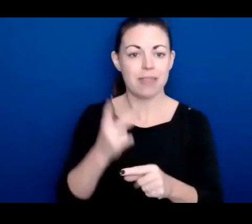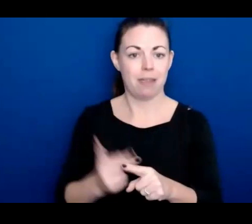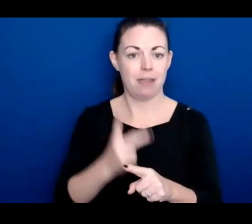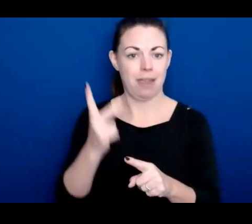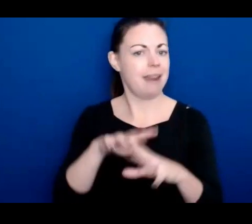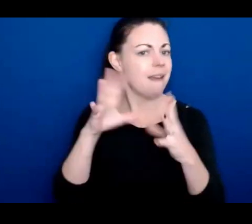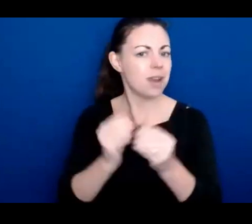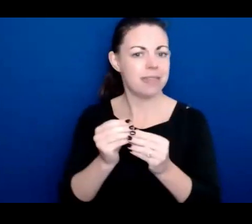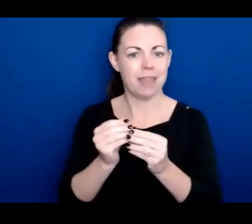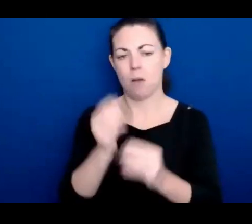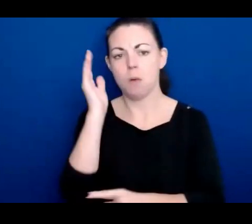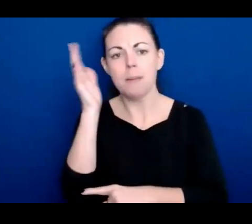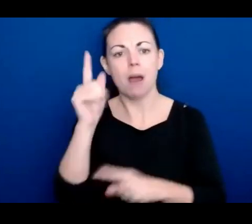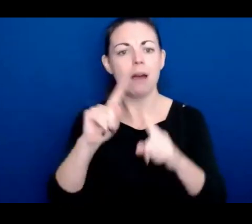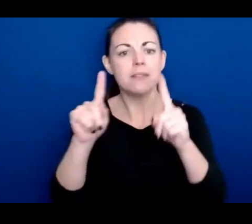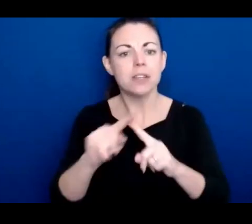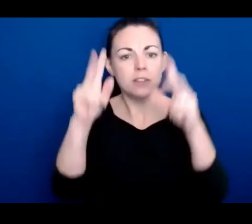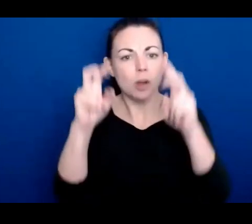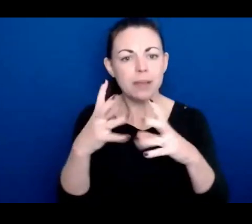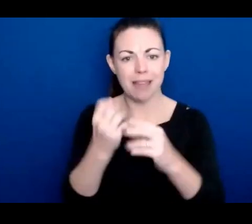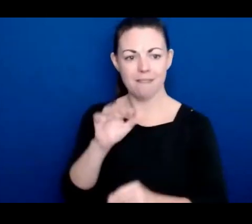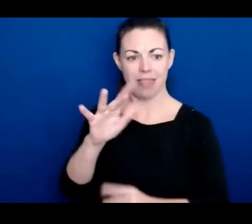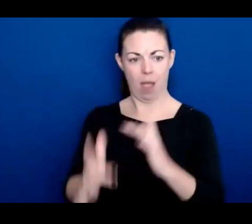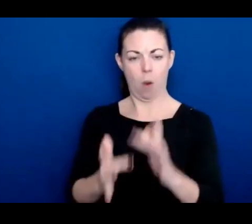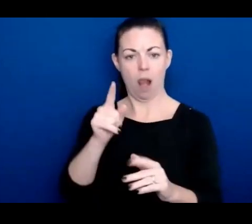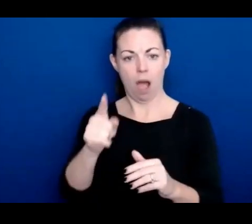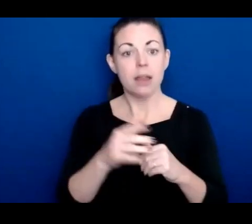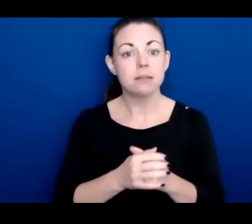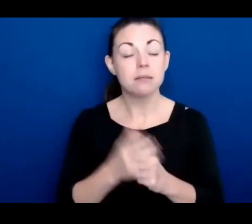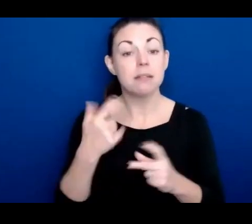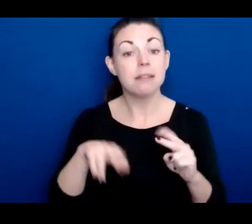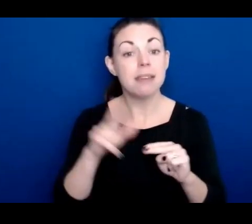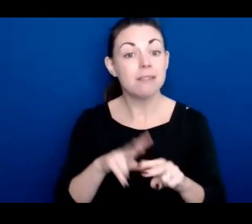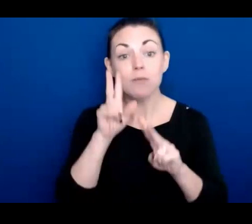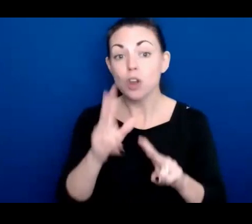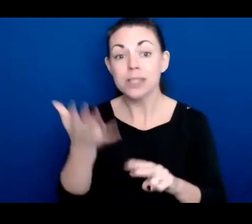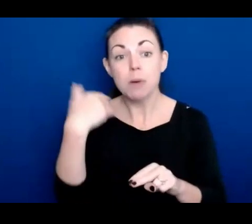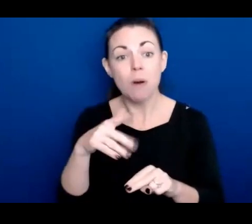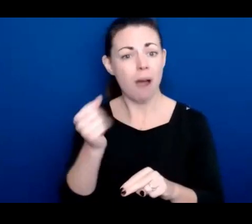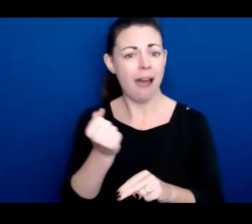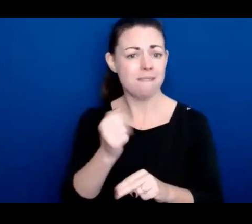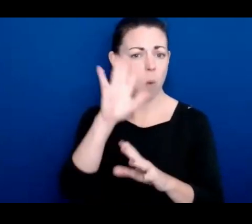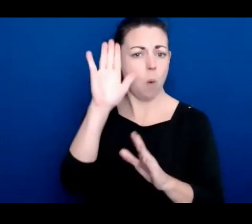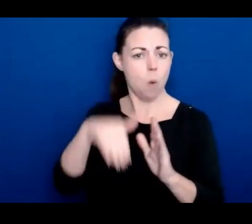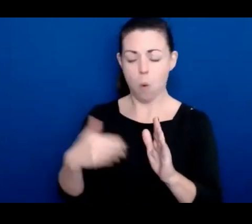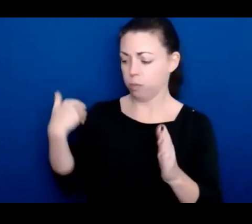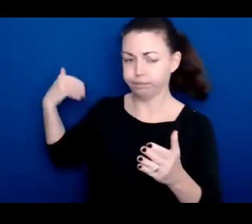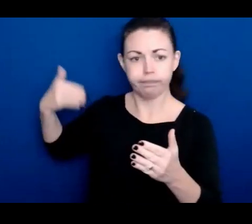located. If you haven't already, please do have a look at our previous webinars over recent months at